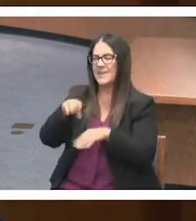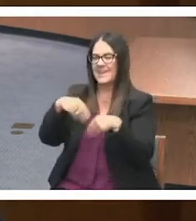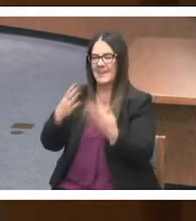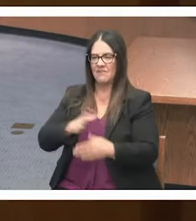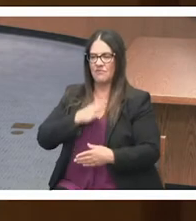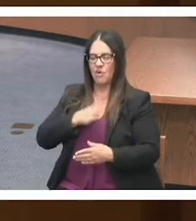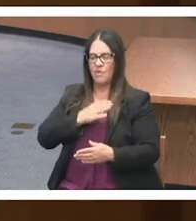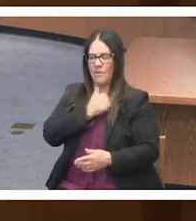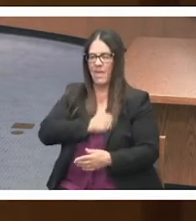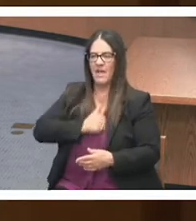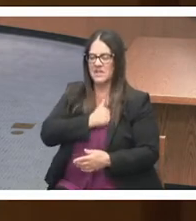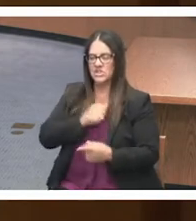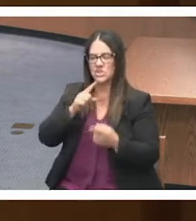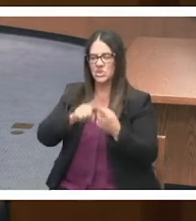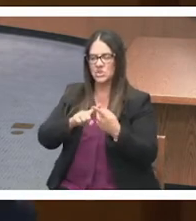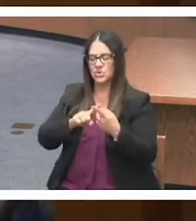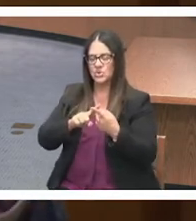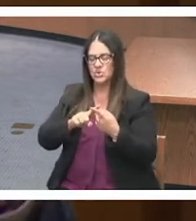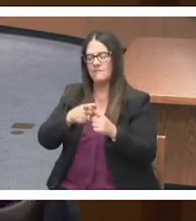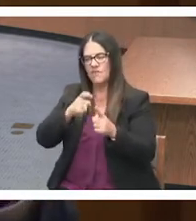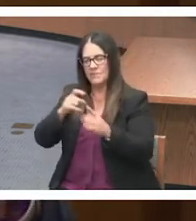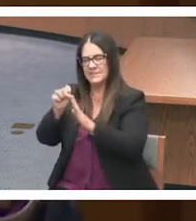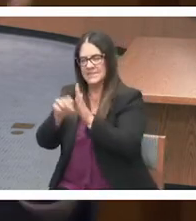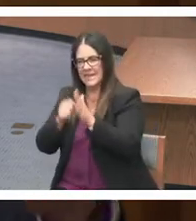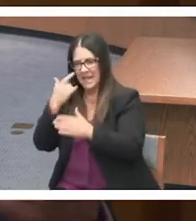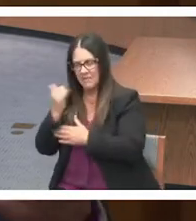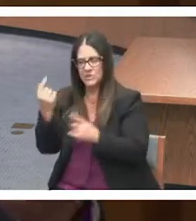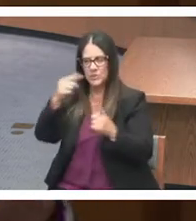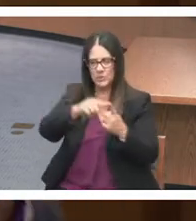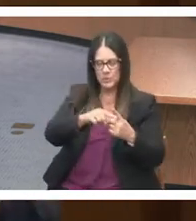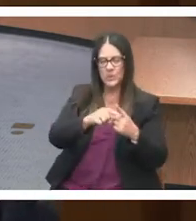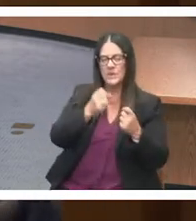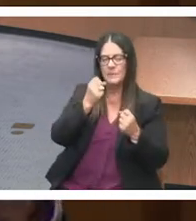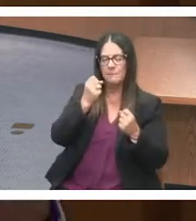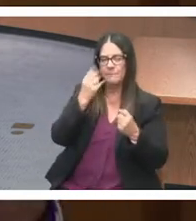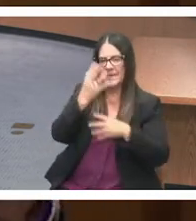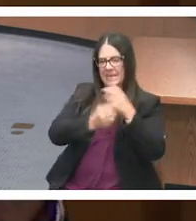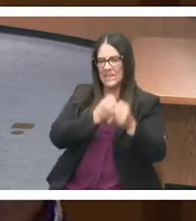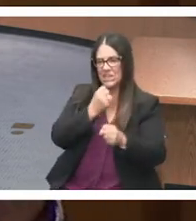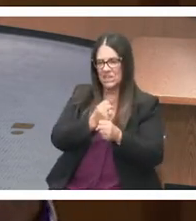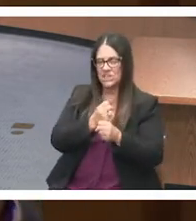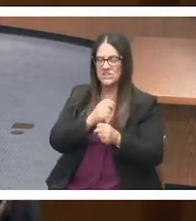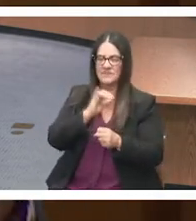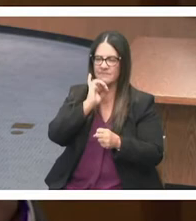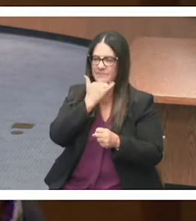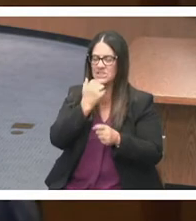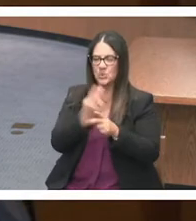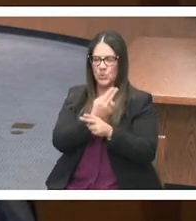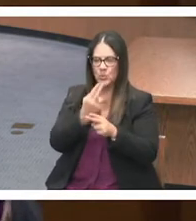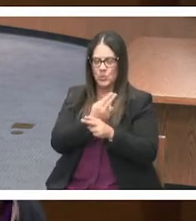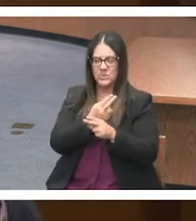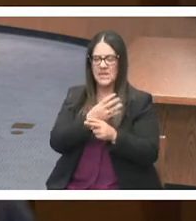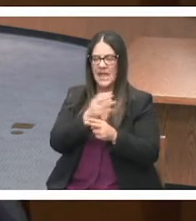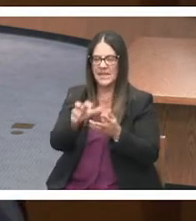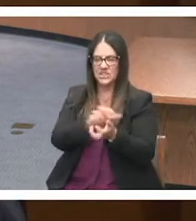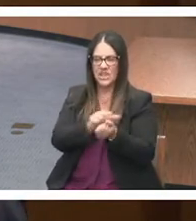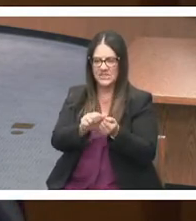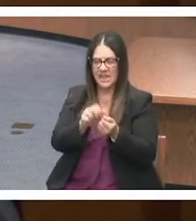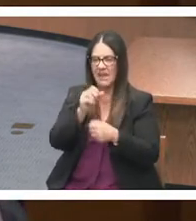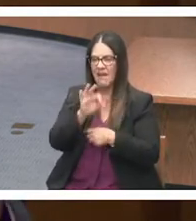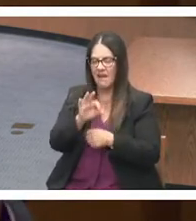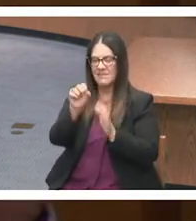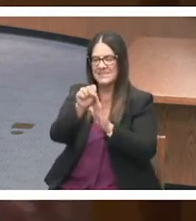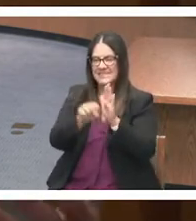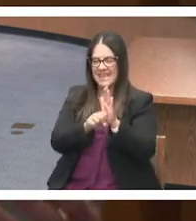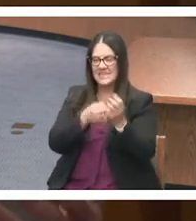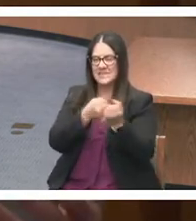state of California for essentially decades of official mistreatment and, in fact, genocide,